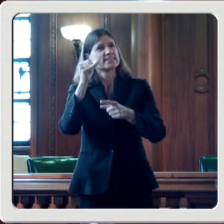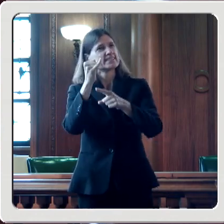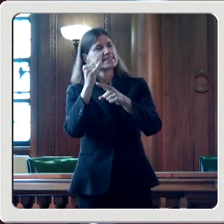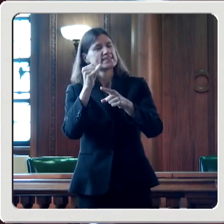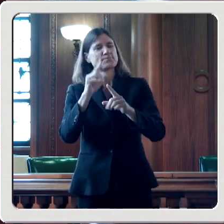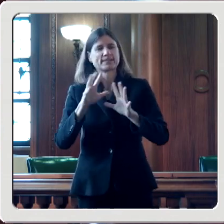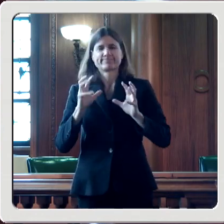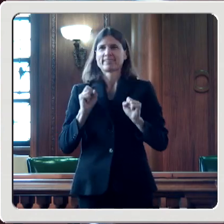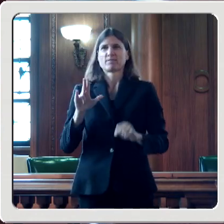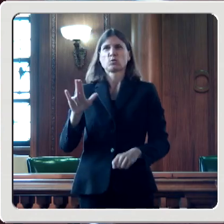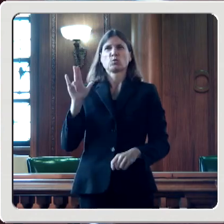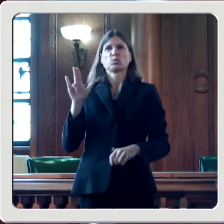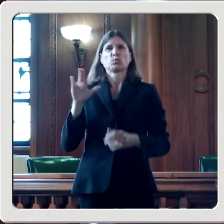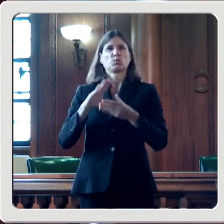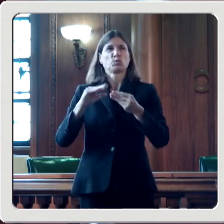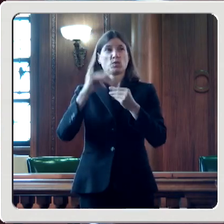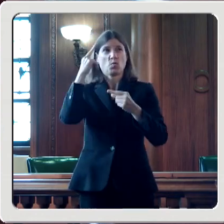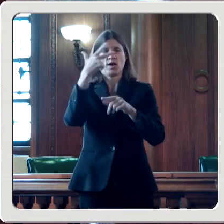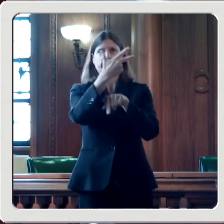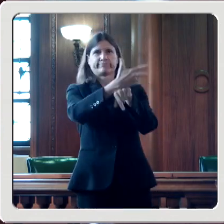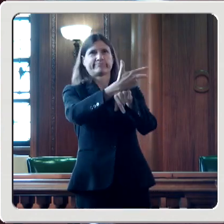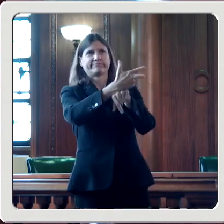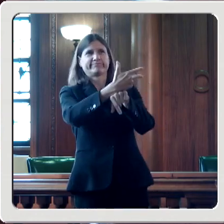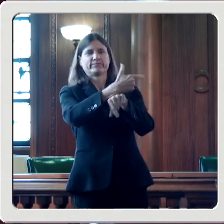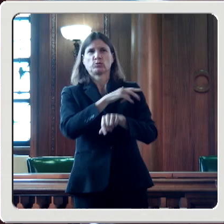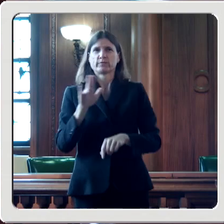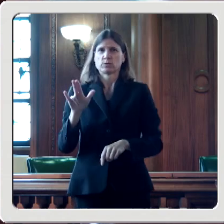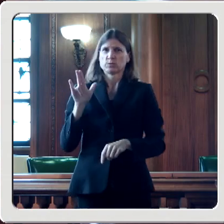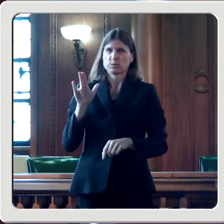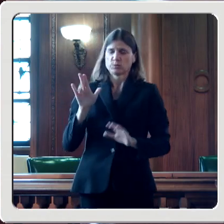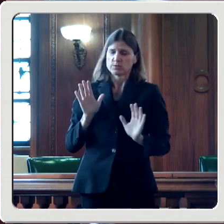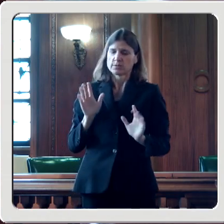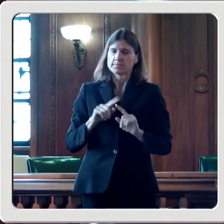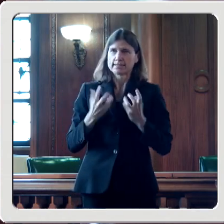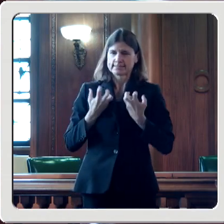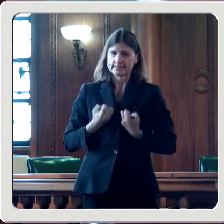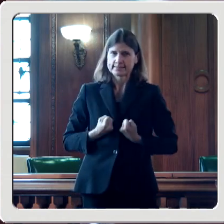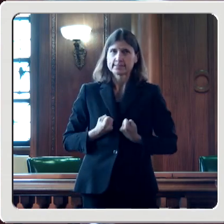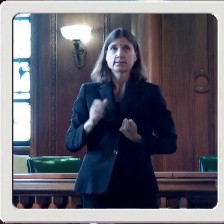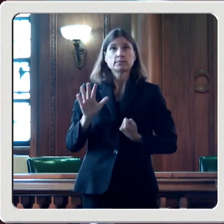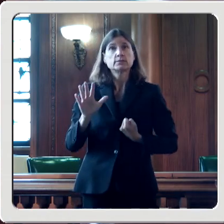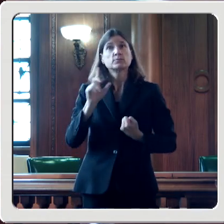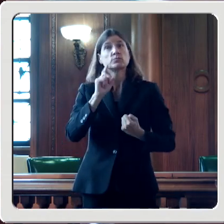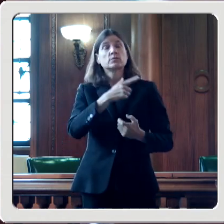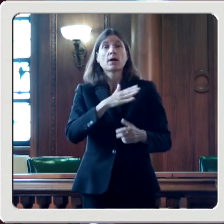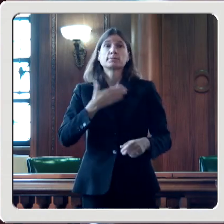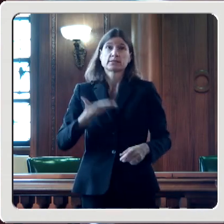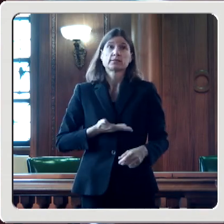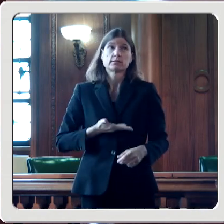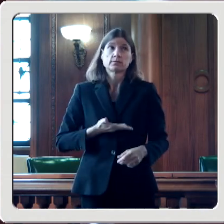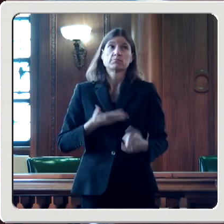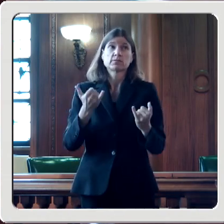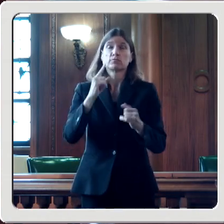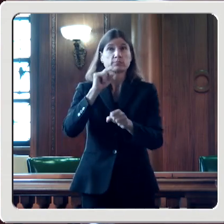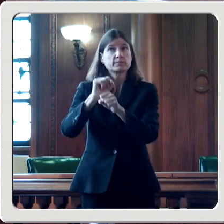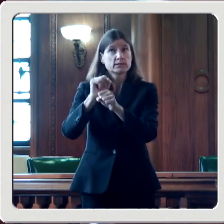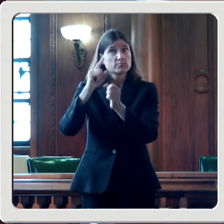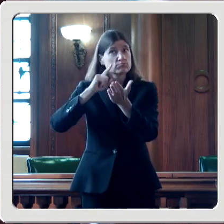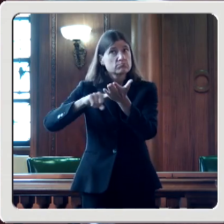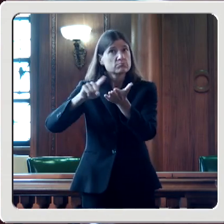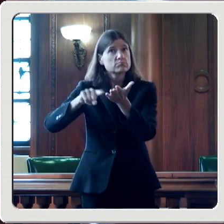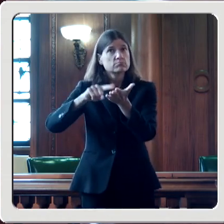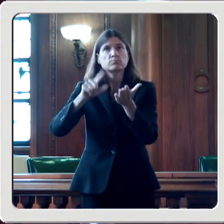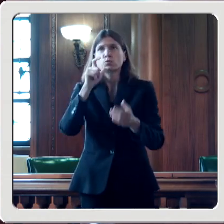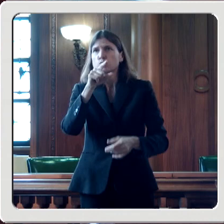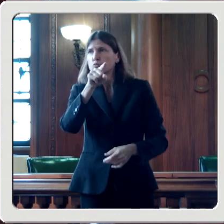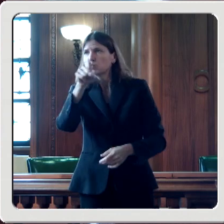And shame on those individuals, and we will continue to investigate who the perpetrators